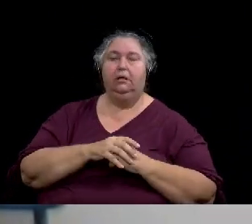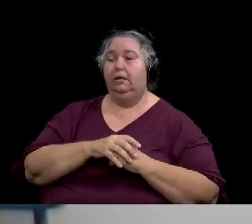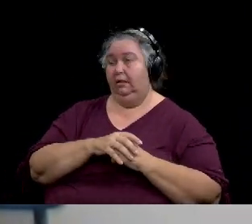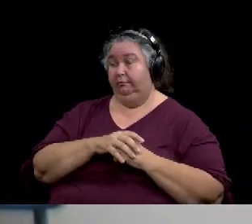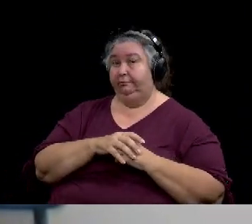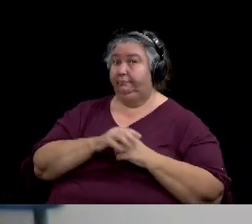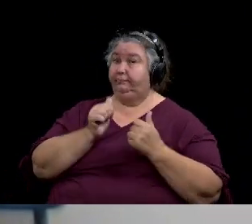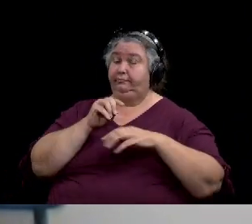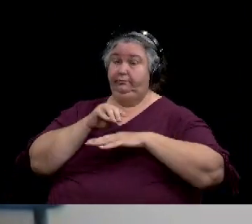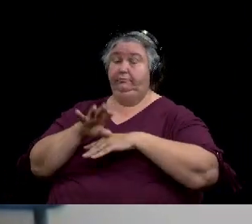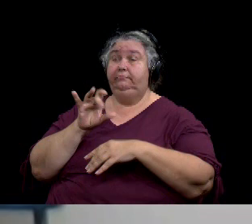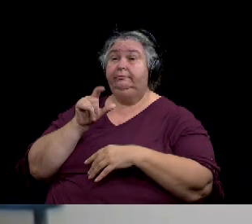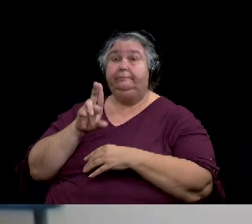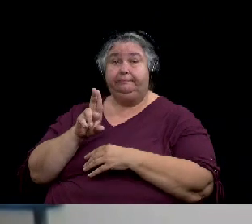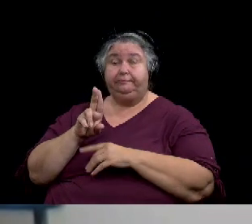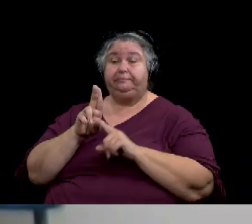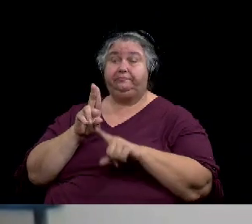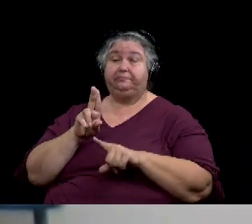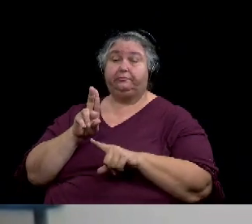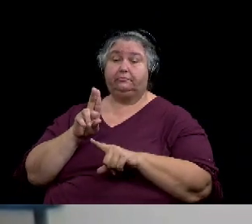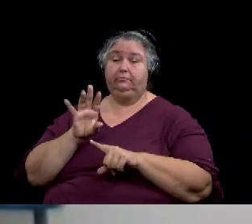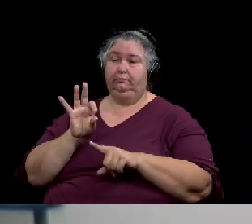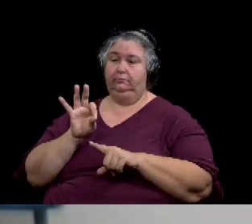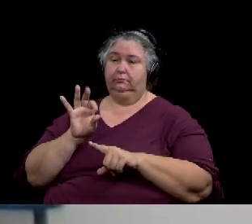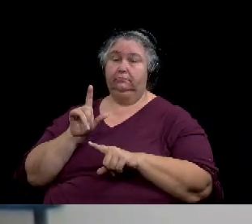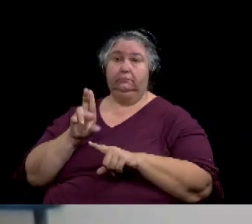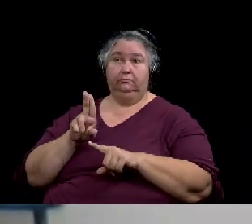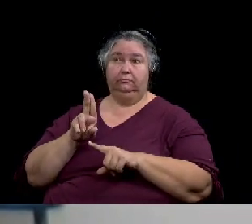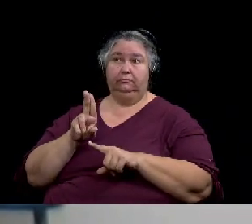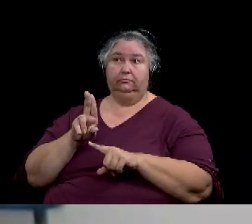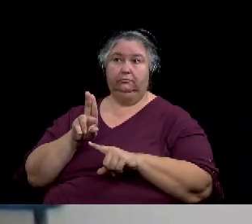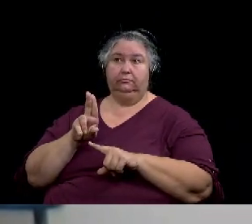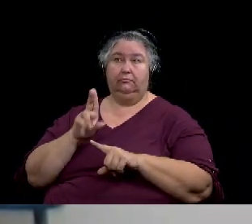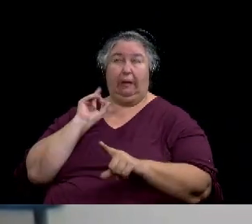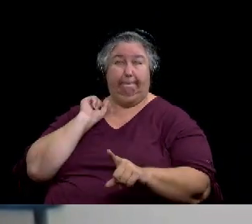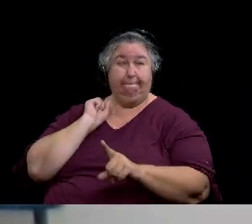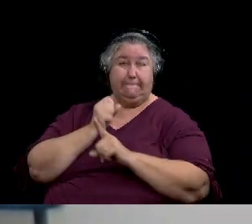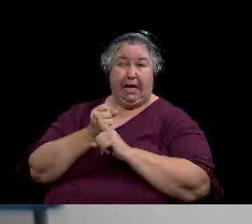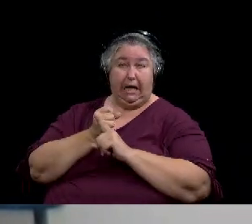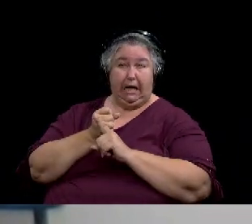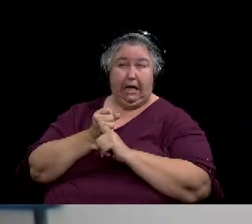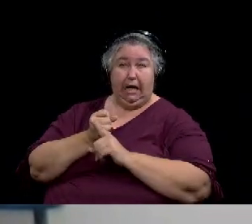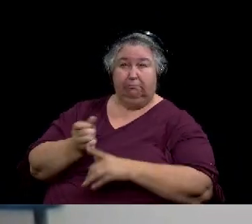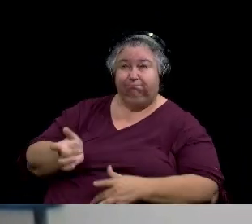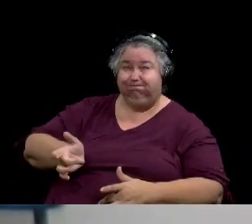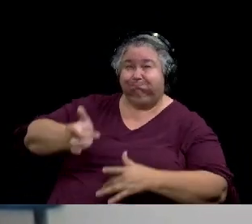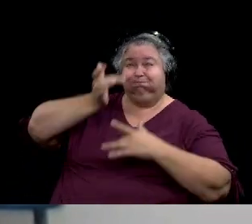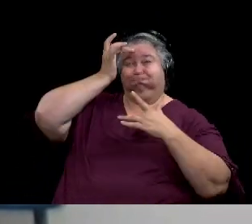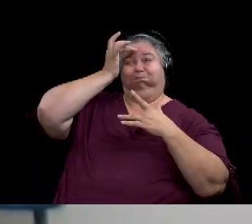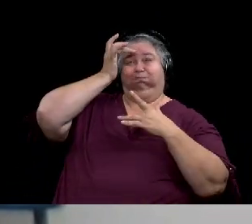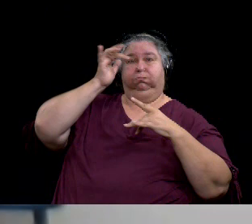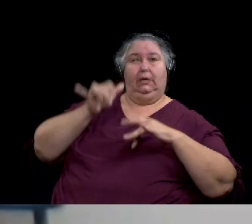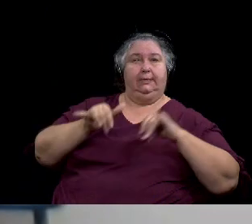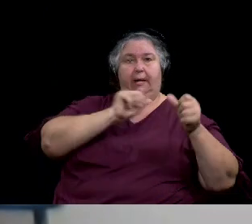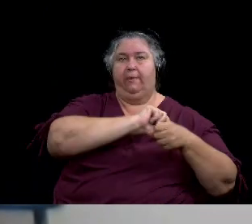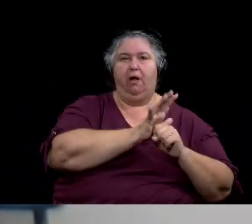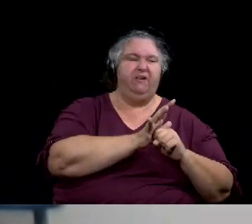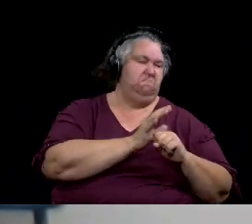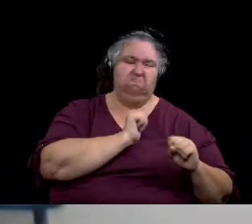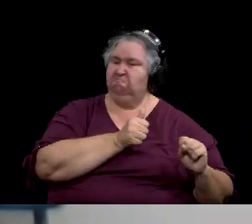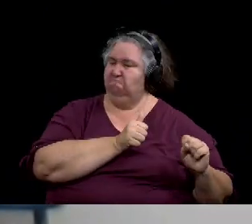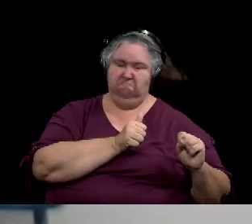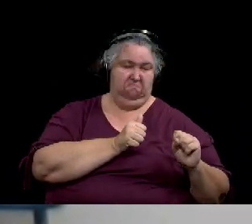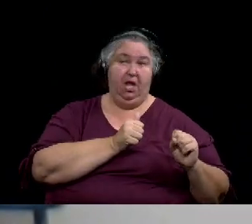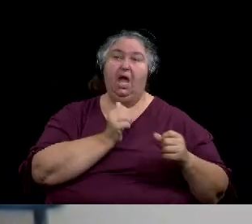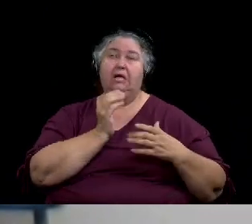patients do get sick. They do not get as severely ill as patients with COVID. Generally speaking, a few